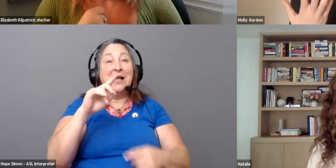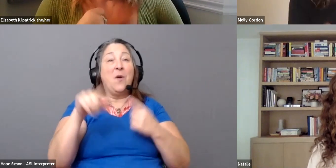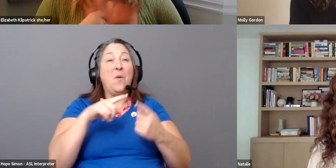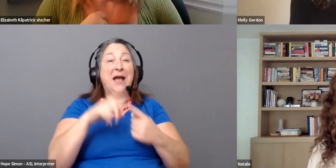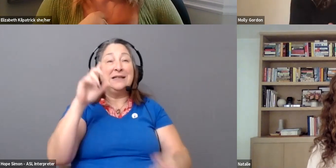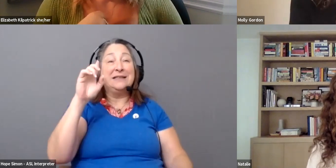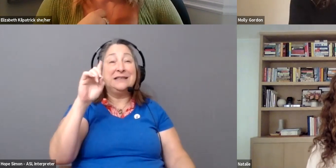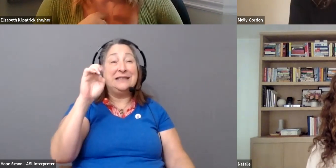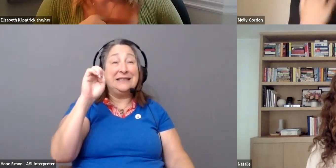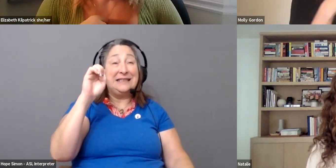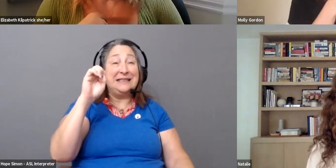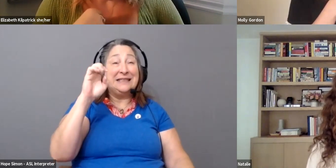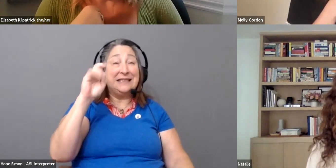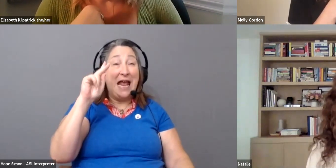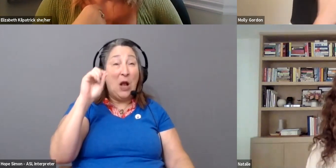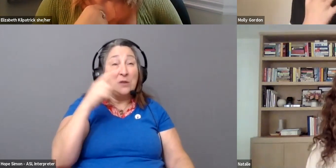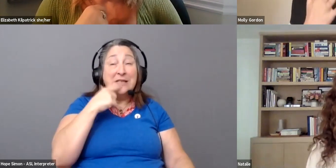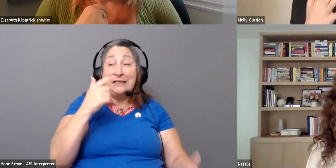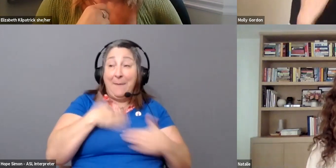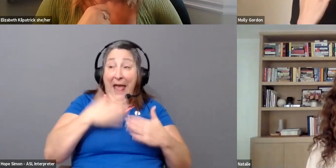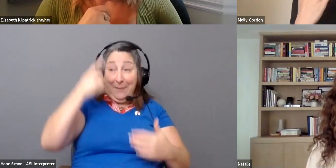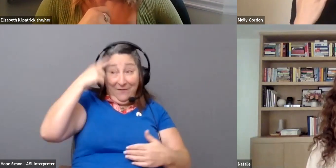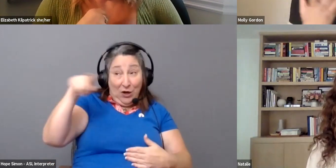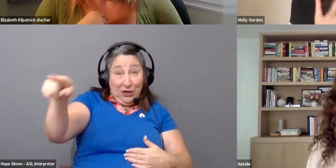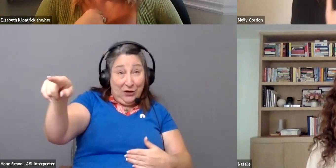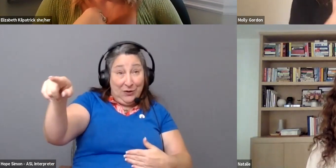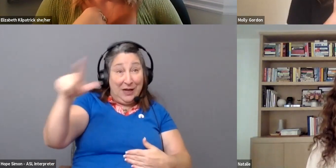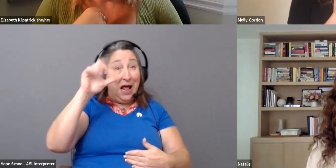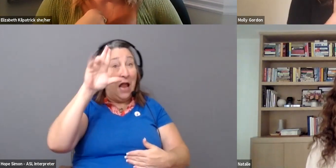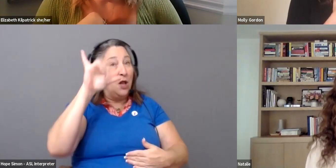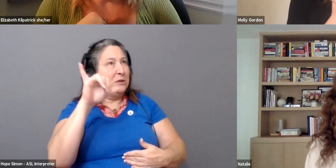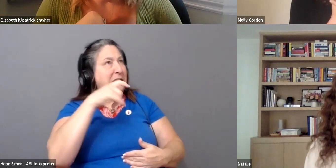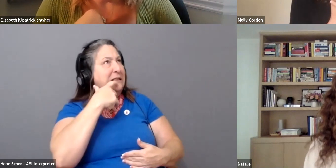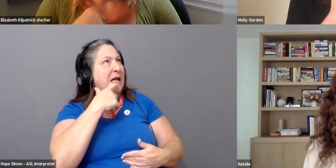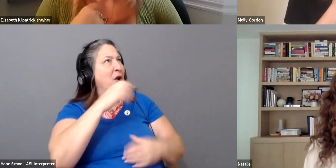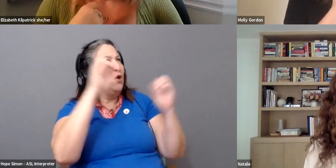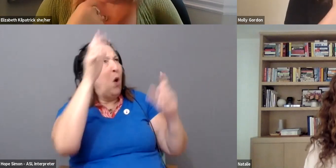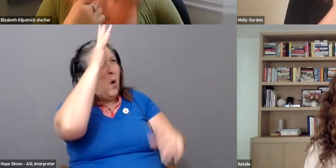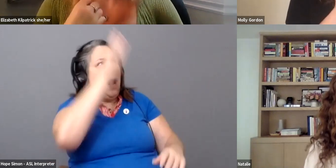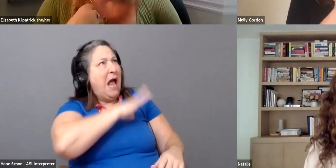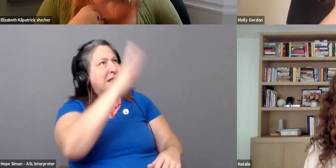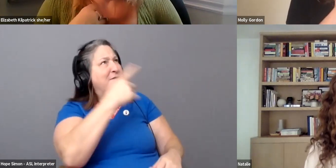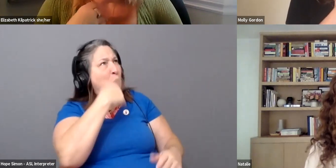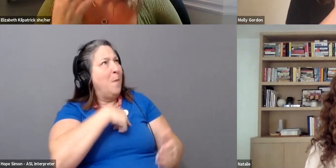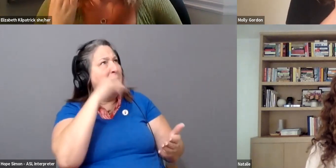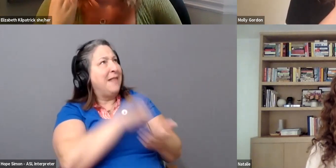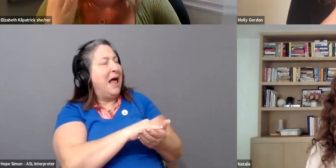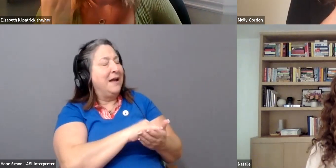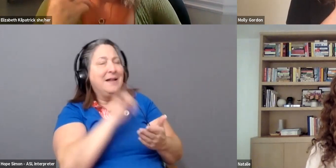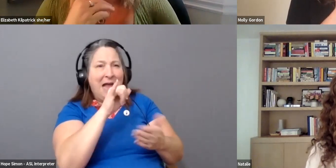I'm really happy for you. And she goes, oh, no, wow, no guy has ever said that to me. I think that's such an important